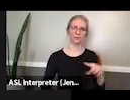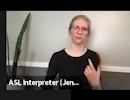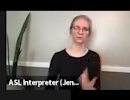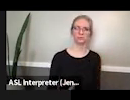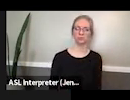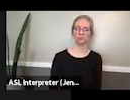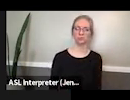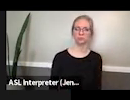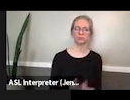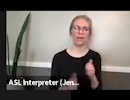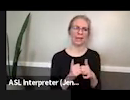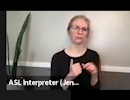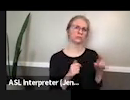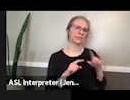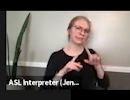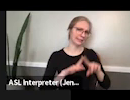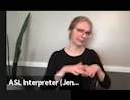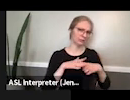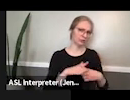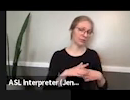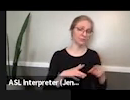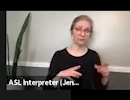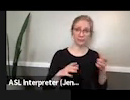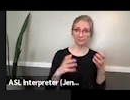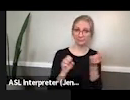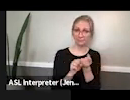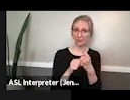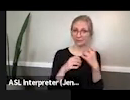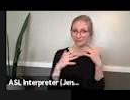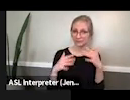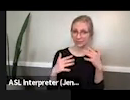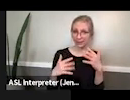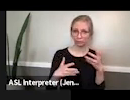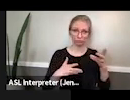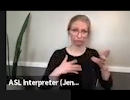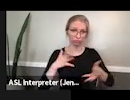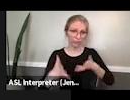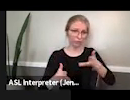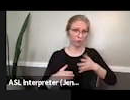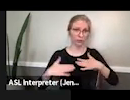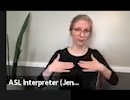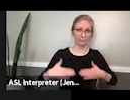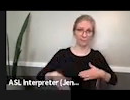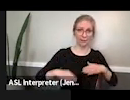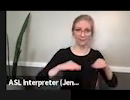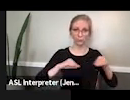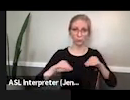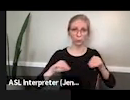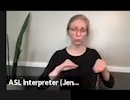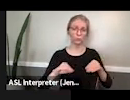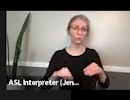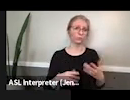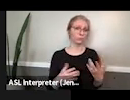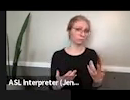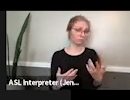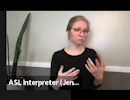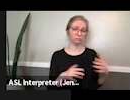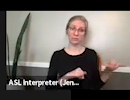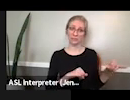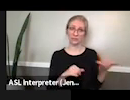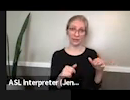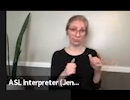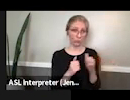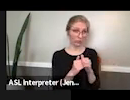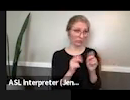he initiate? Does he make sounds? Does he make gestures? Does he use body movement? Does he use the same thing with people he knows